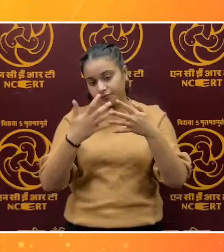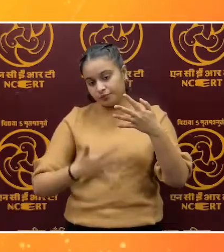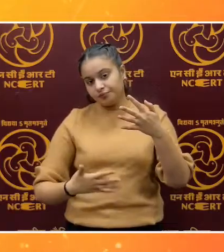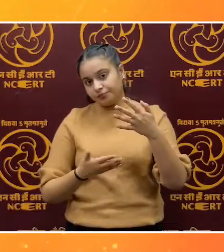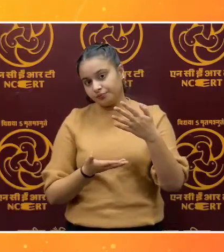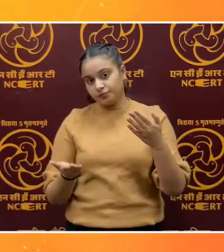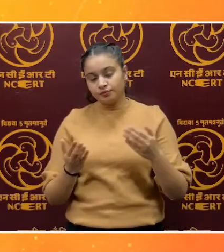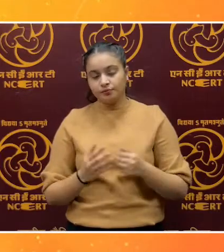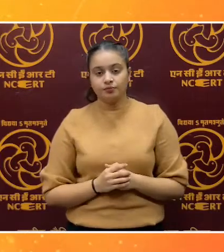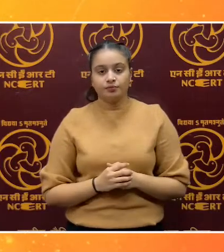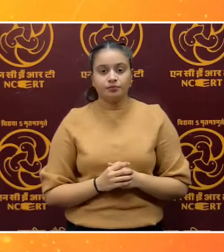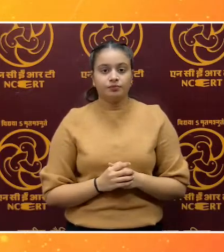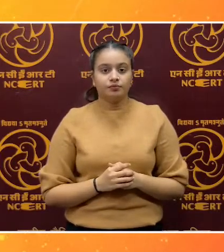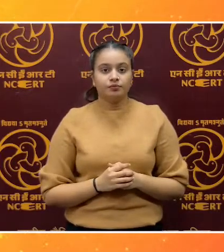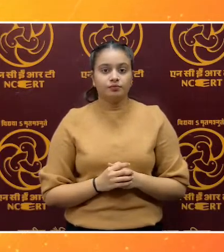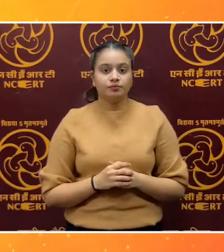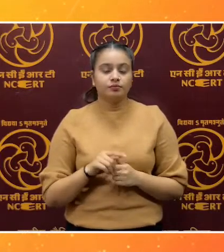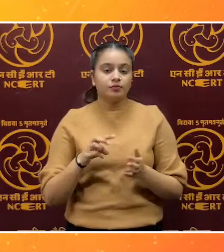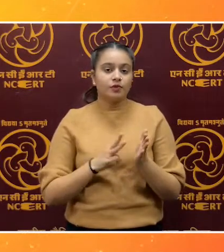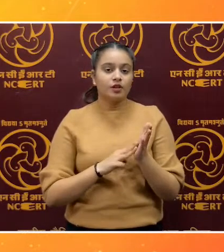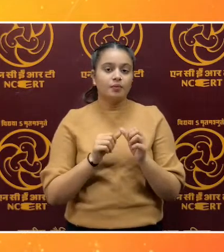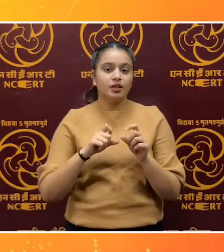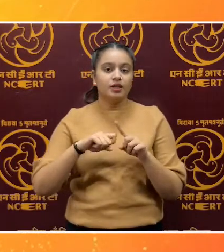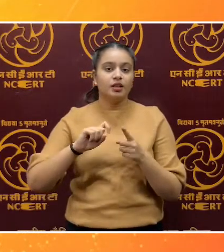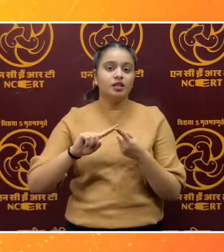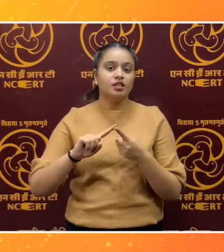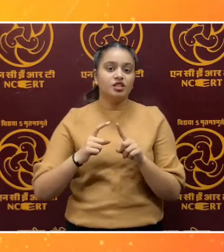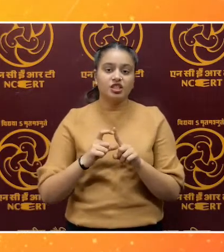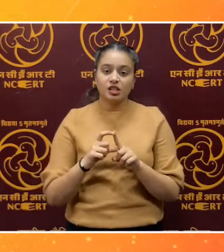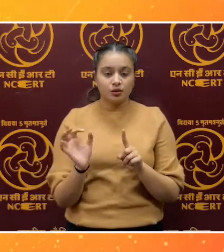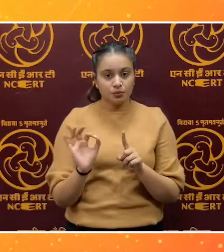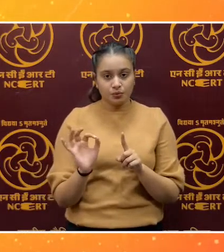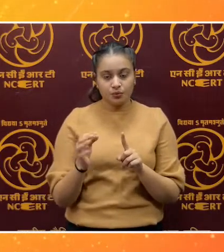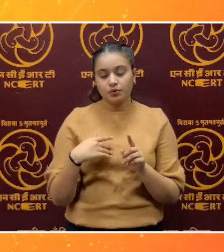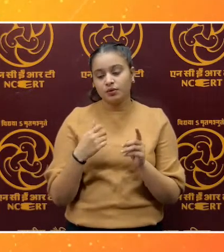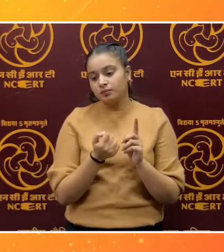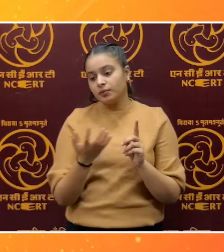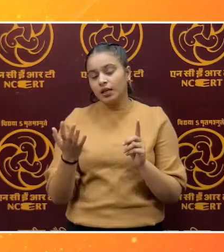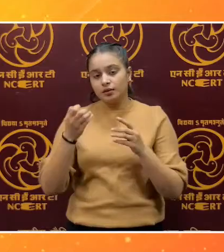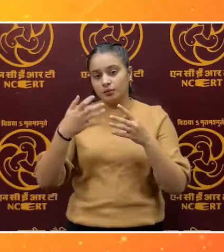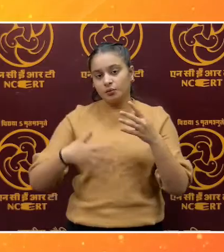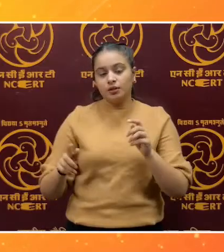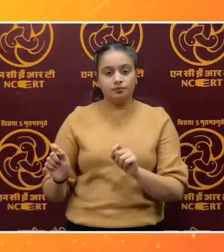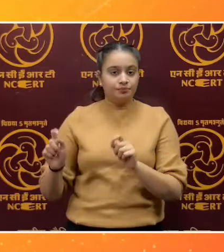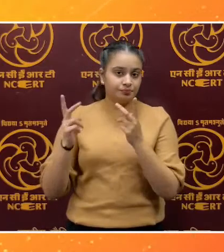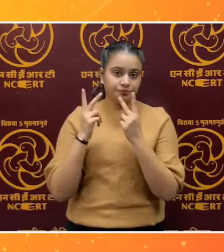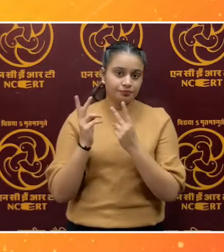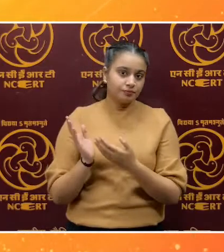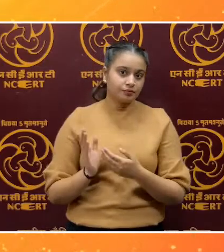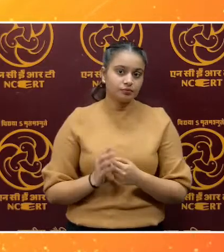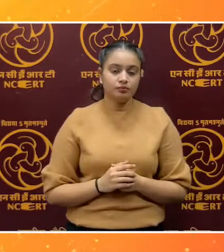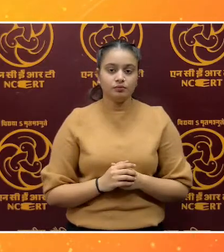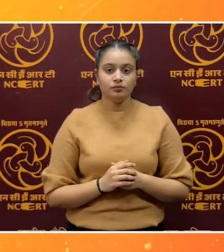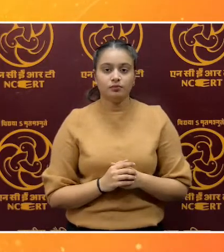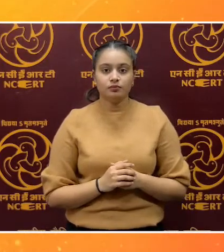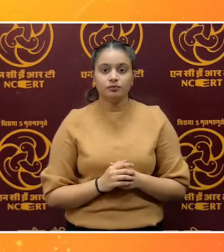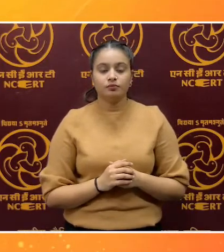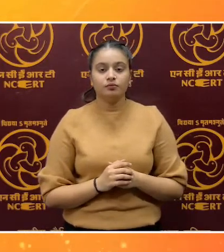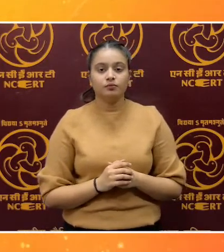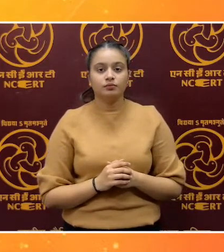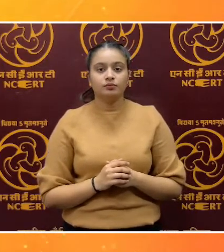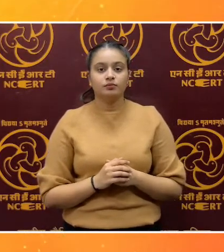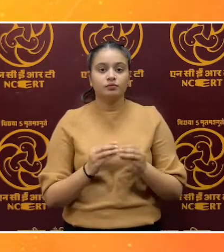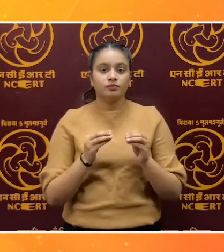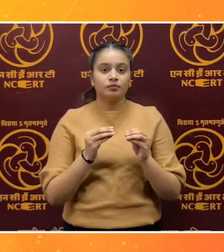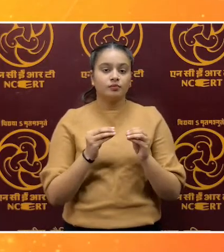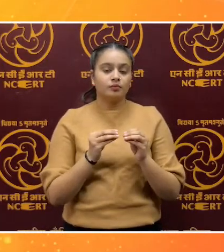become made. It is not made. Some children do make mistake of making it made. So made is no word, bake is the word, bake,